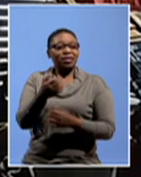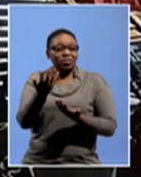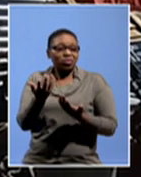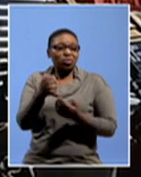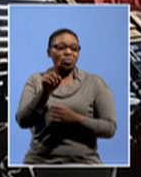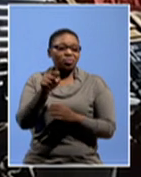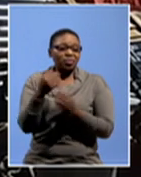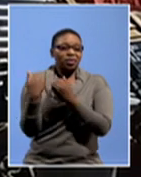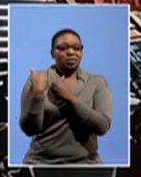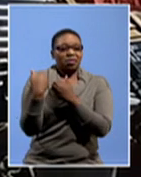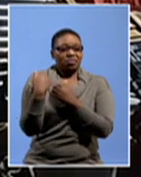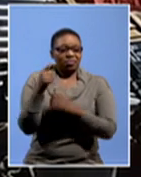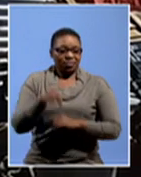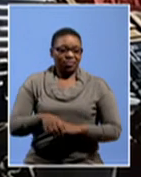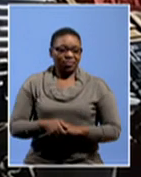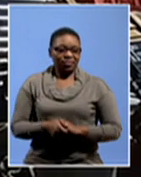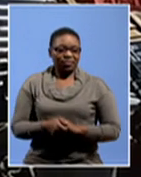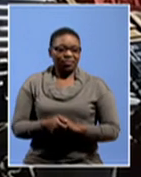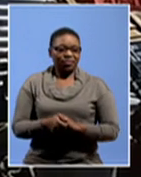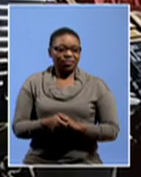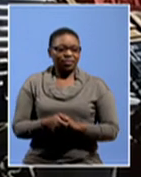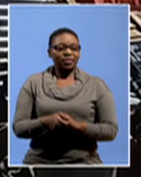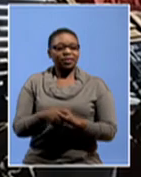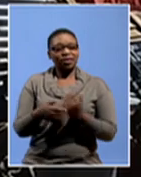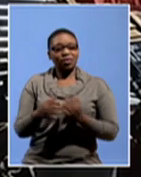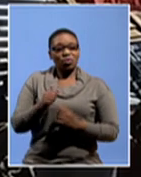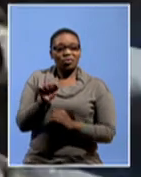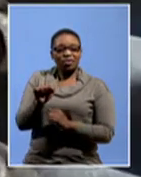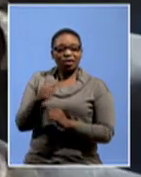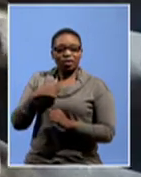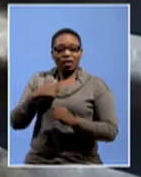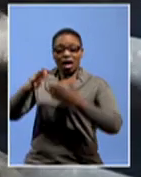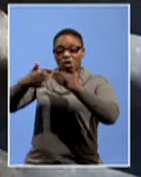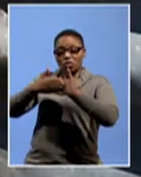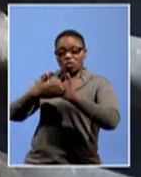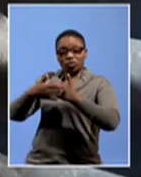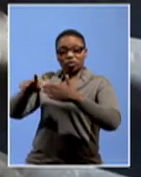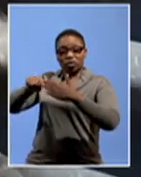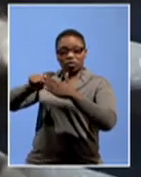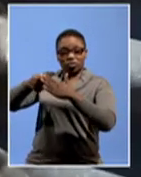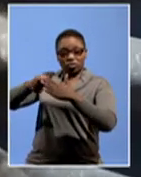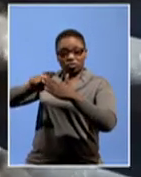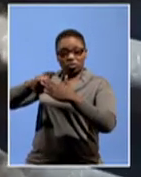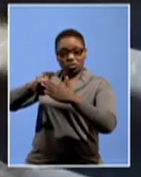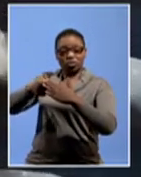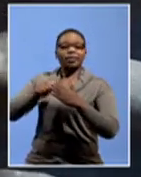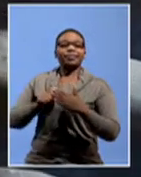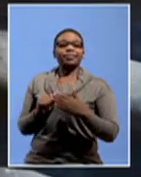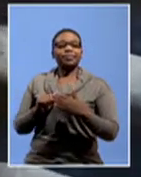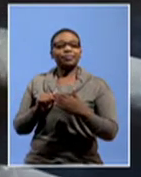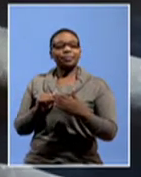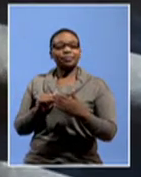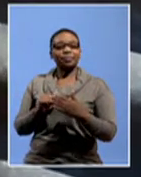meisjes is een slang brengen. Zoals mijn eigen is ook. Kijk, toe die nou, yes. Mooi toedraai. Ja.